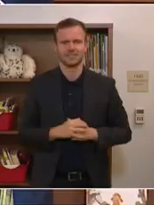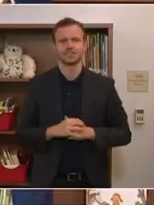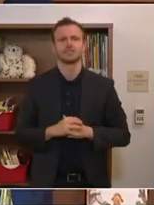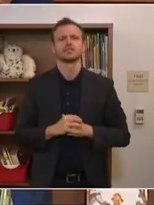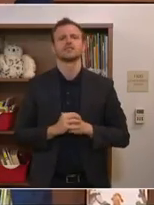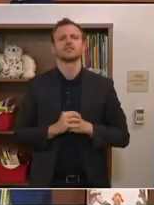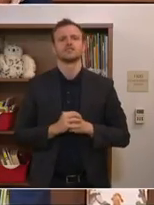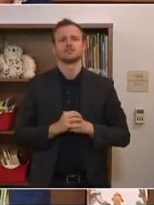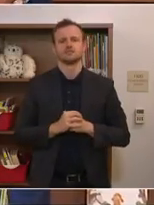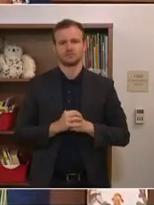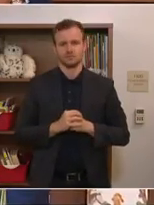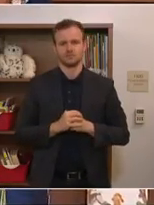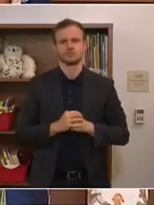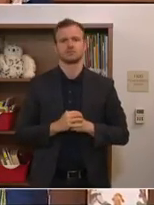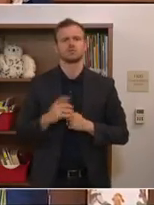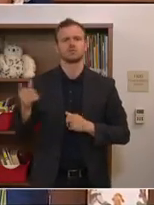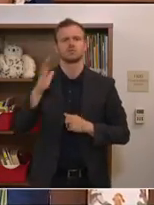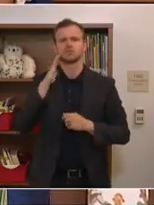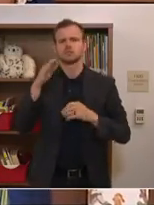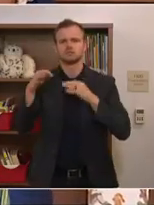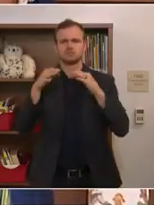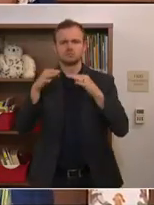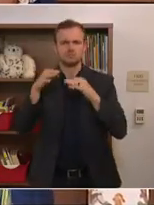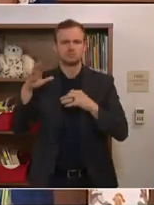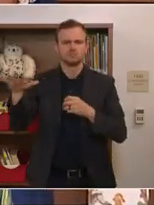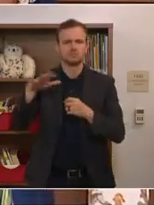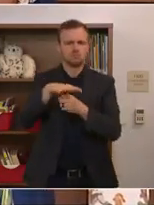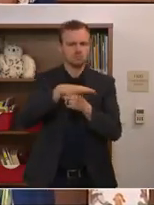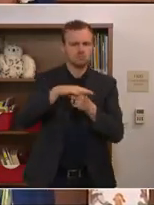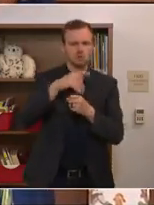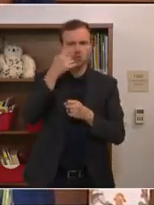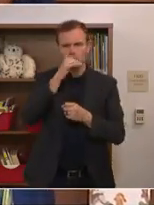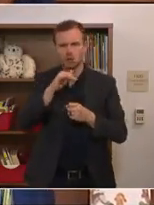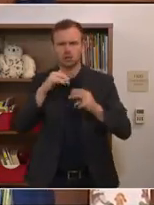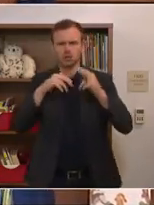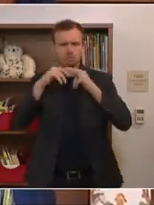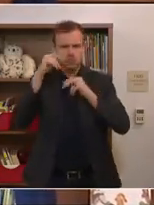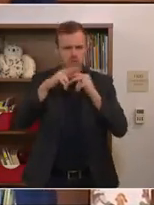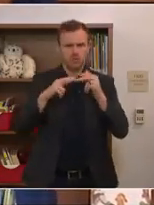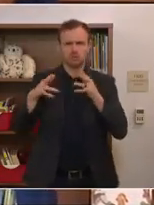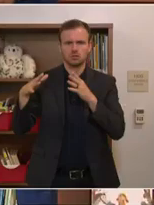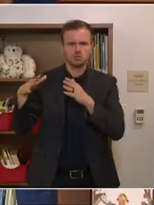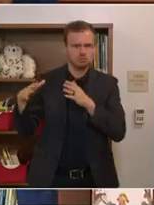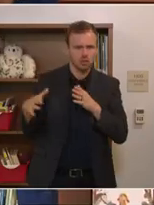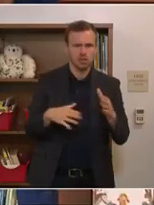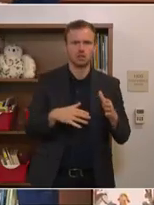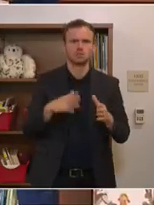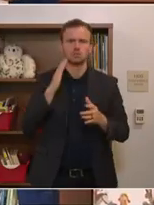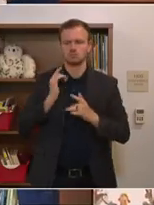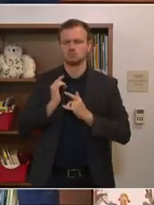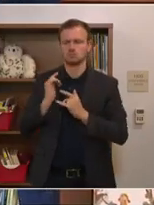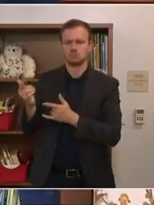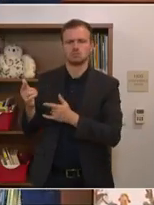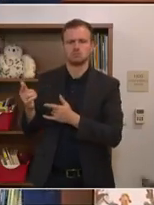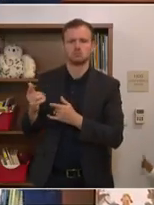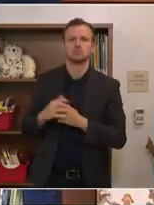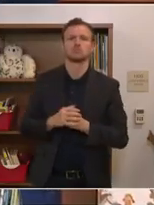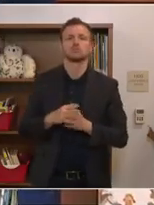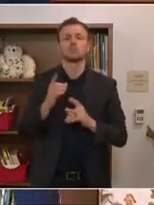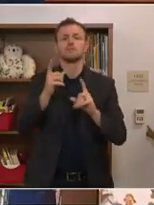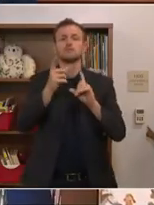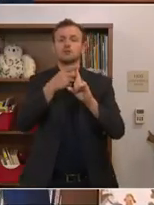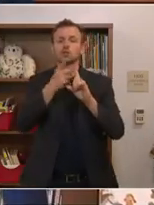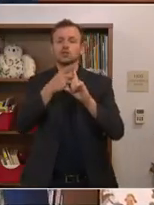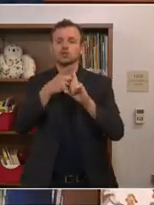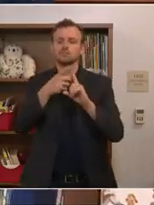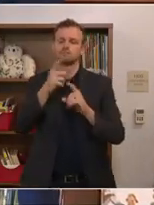the attributes and characteristics of the building. But again, join me again thanking Mayor Bowser as our biggest champion in